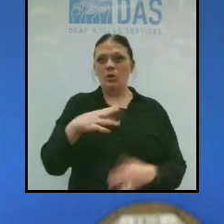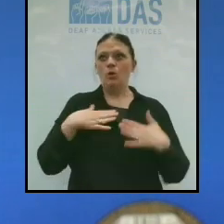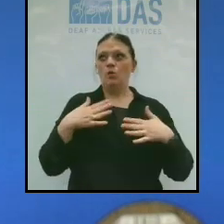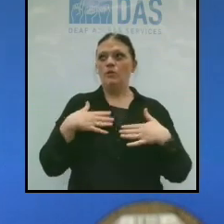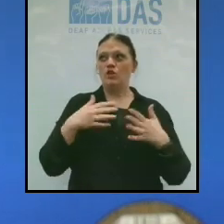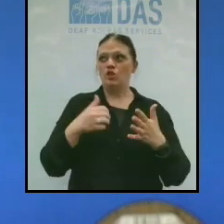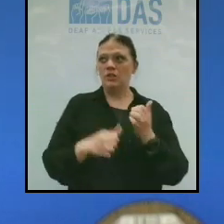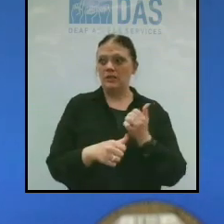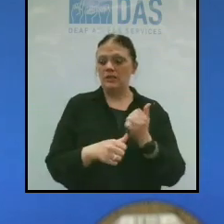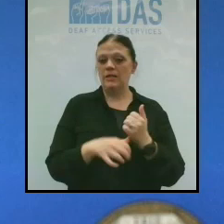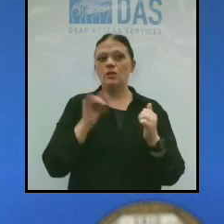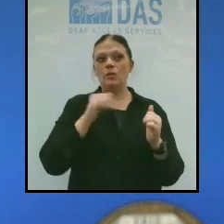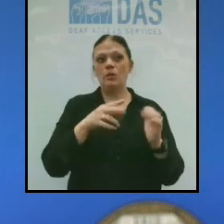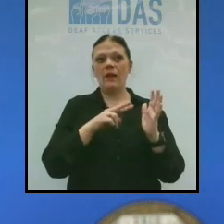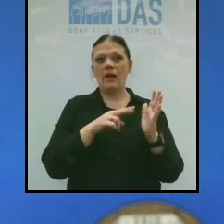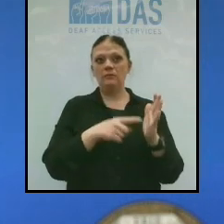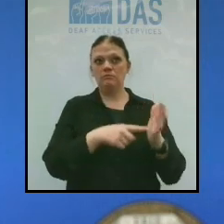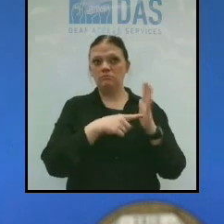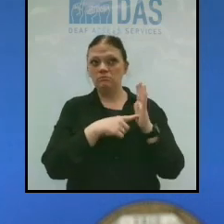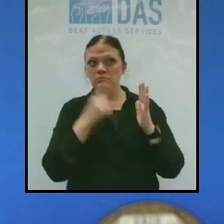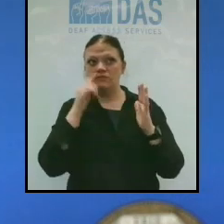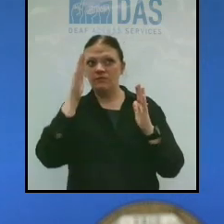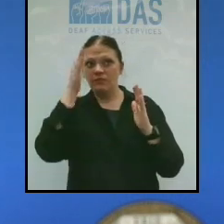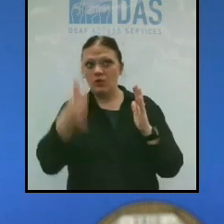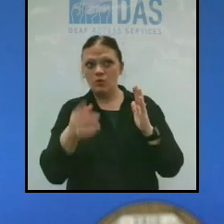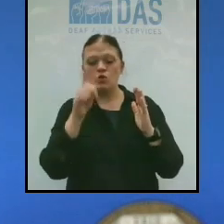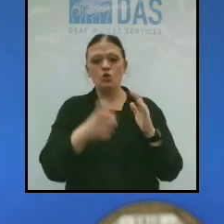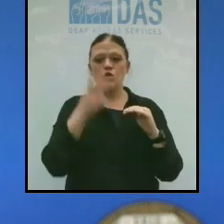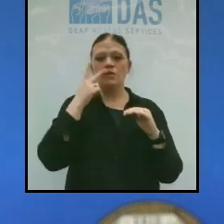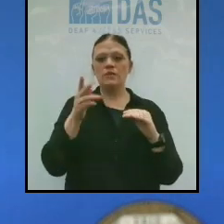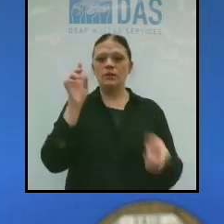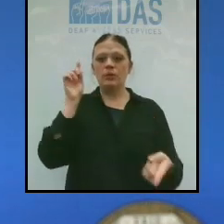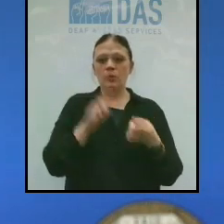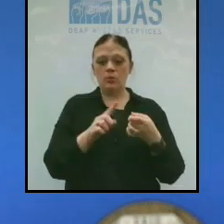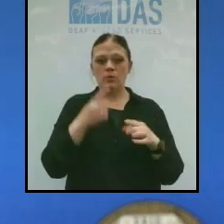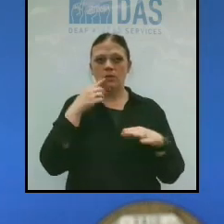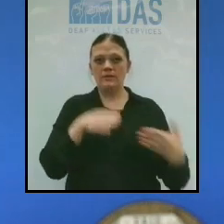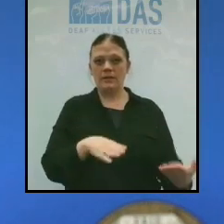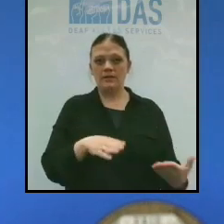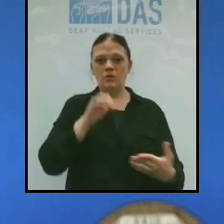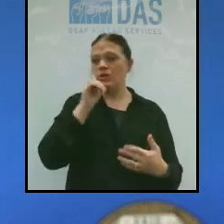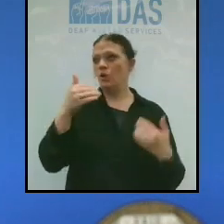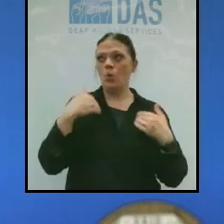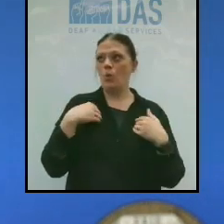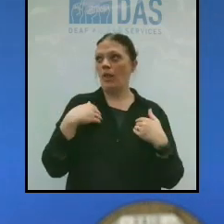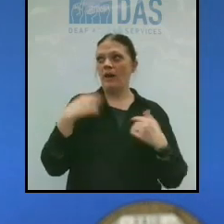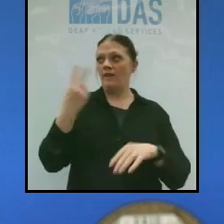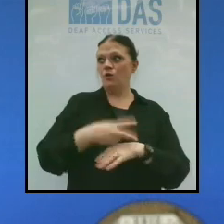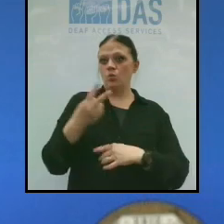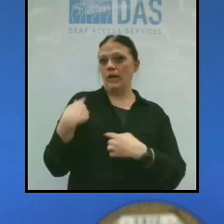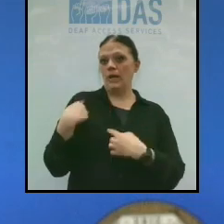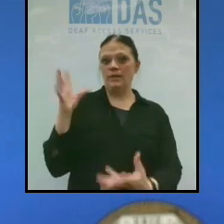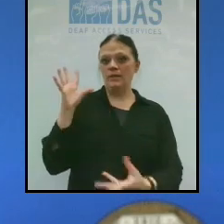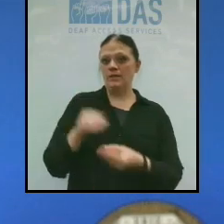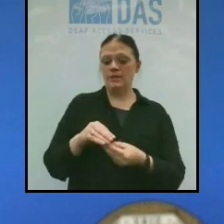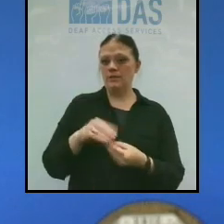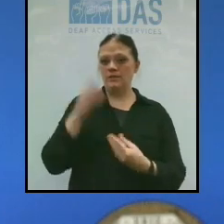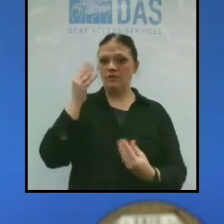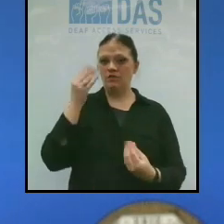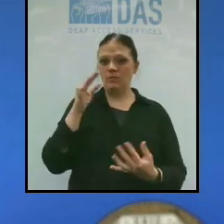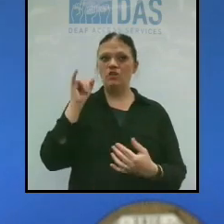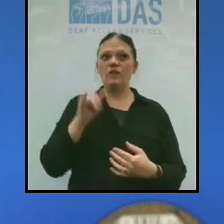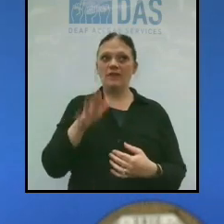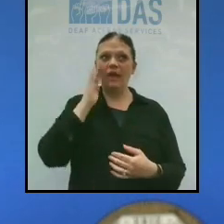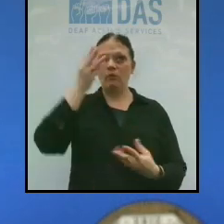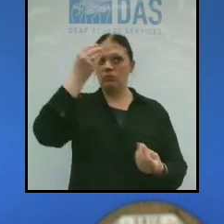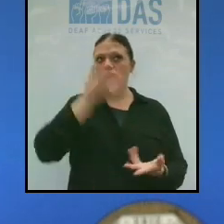will indicate to us in the future that we should see a decline in deaths. We do not have the latest 2 days of data, and that really is going to be